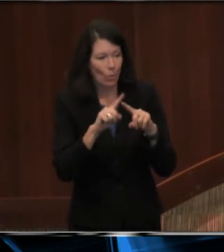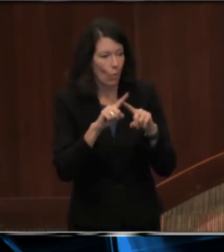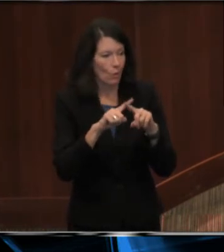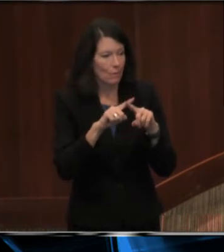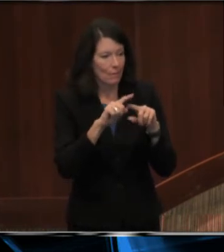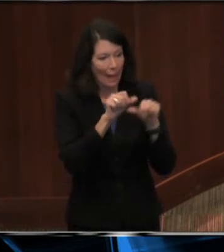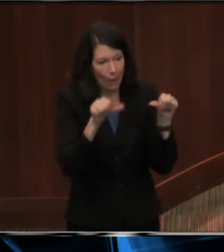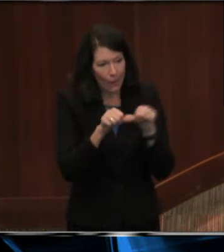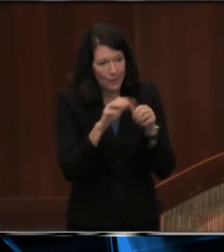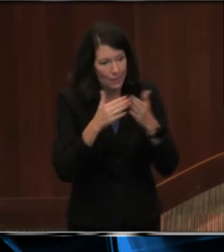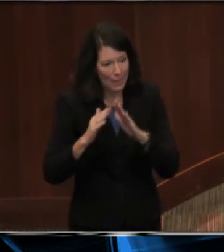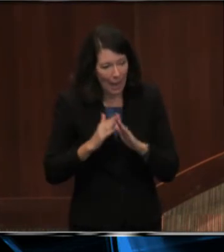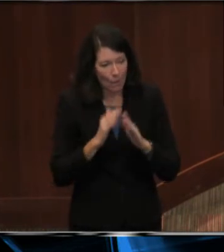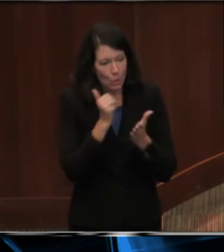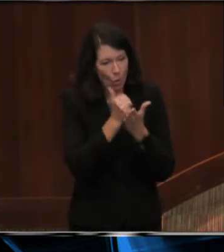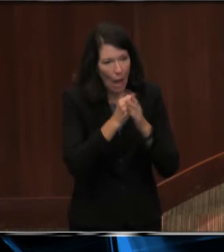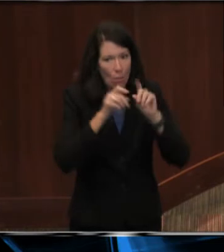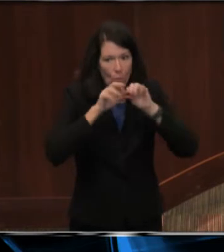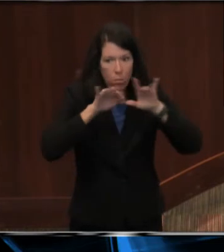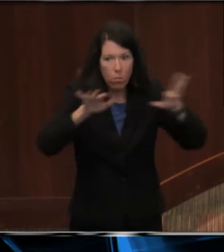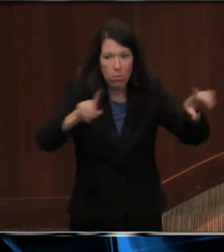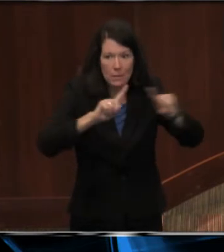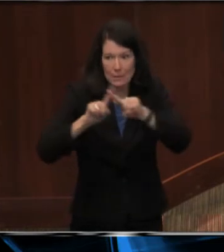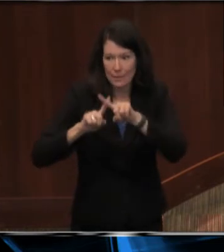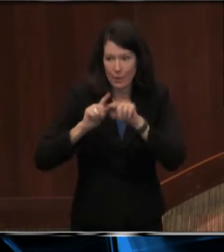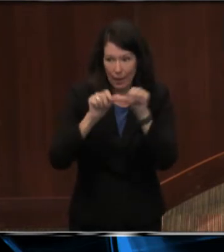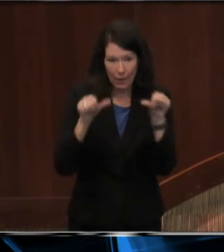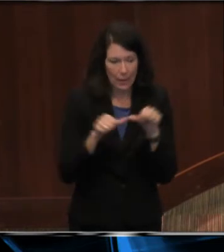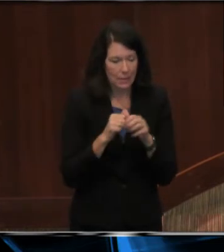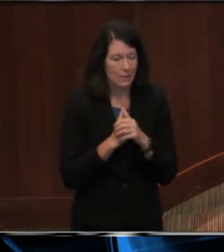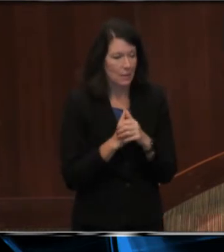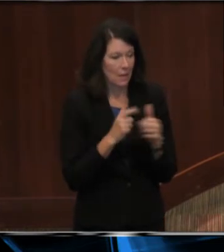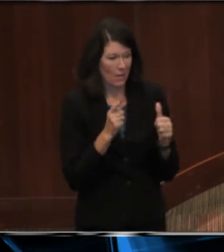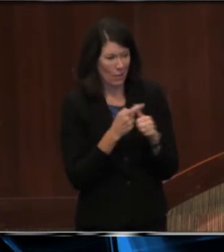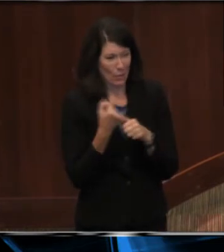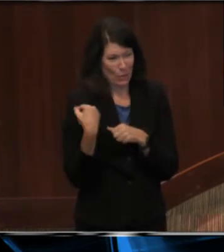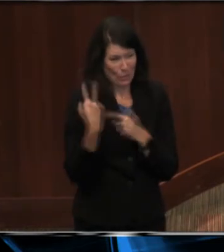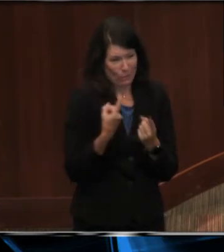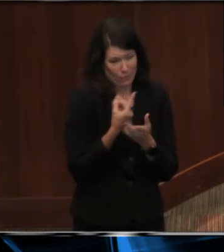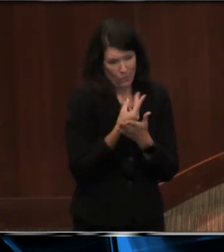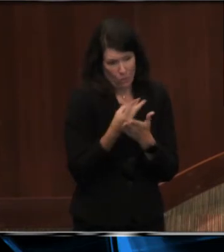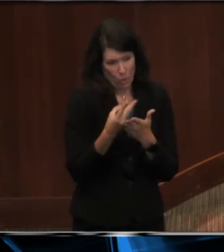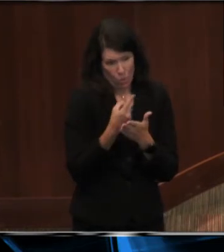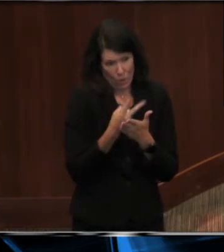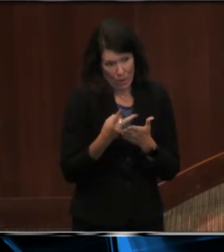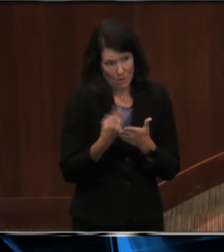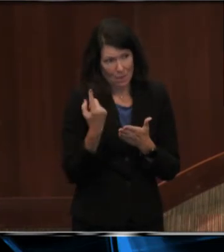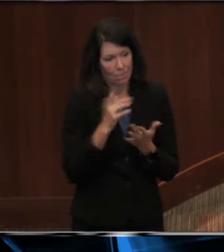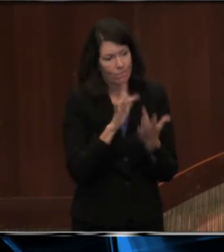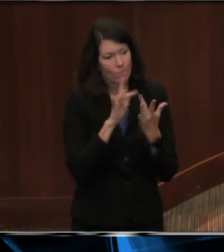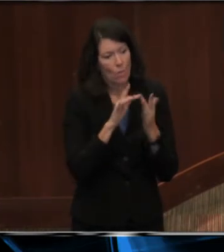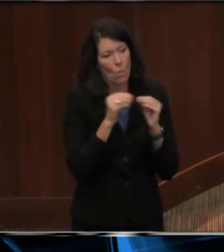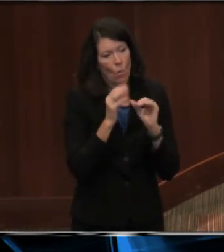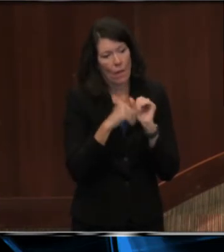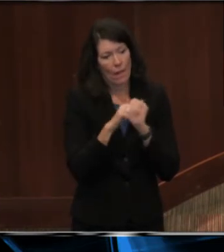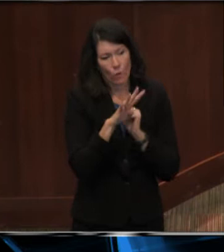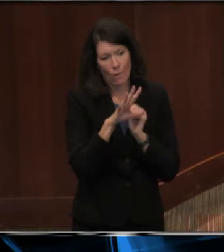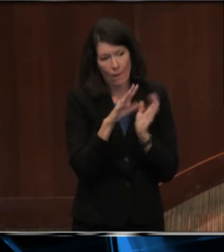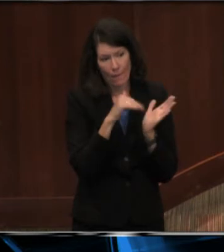get content in front of people that will resonate more with them. So in just the first few weeks, we've been able to reach just over